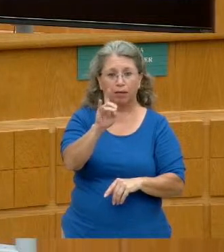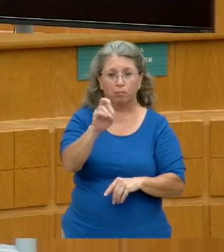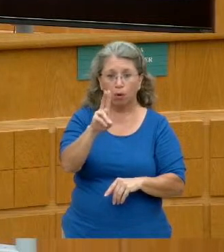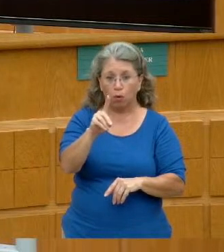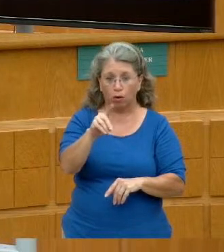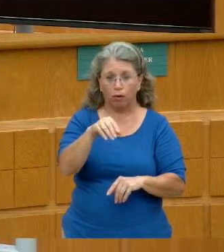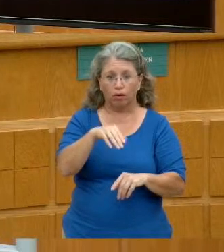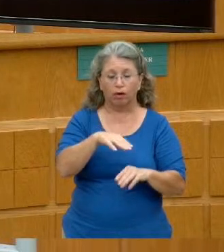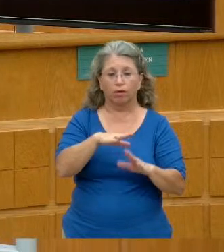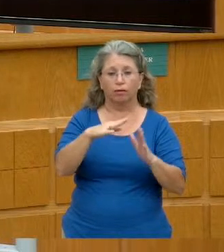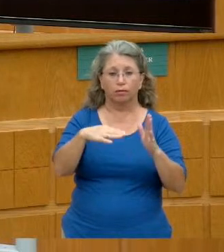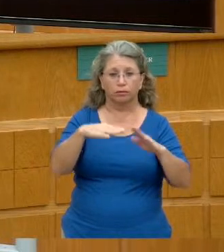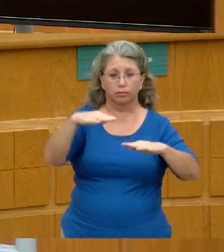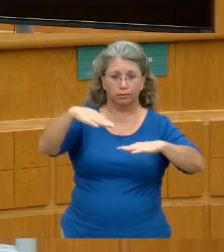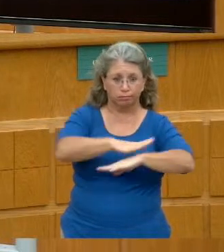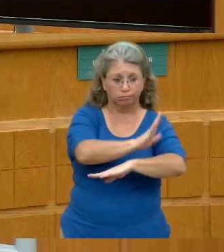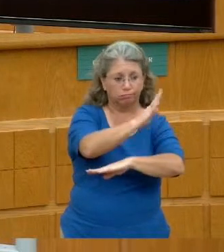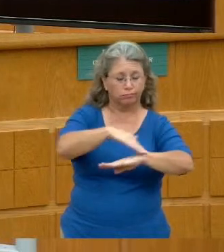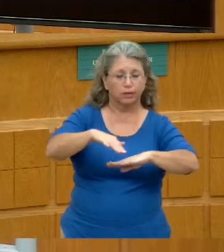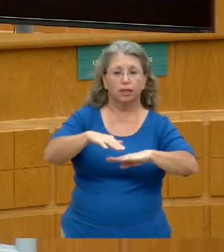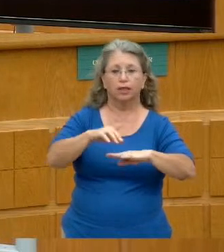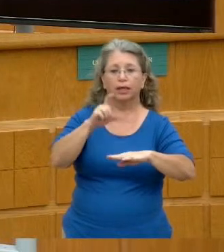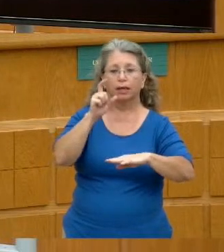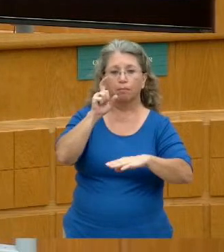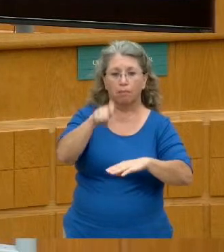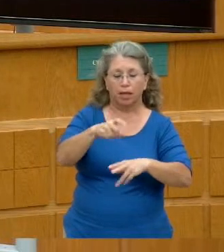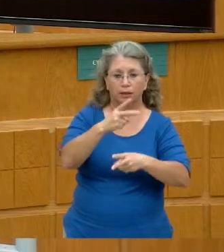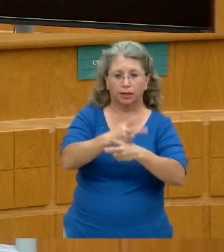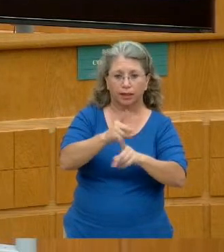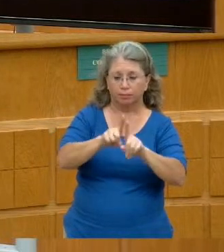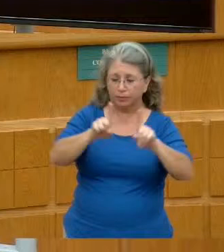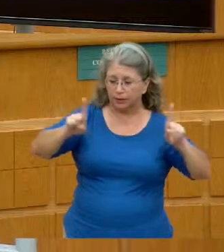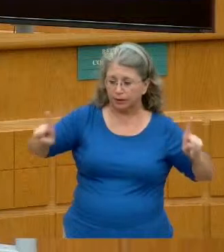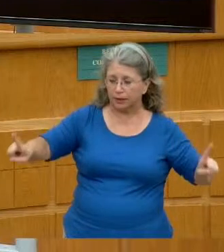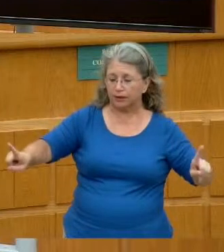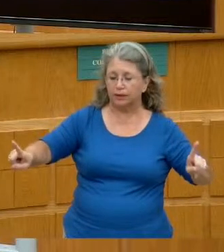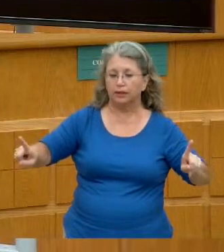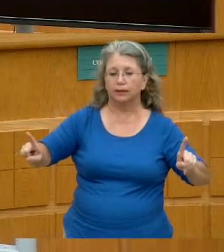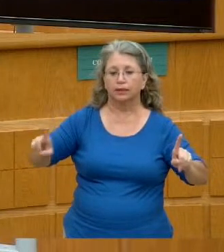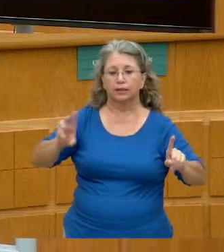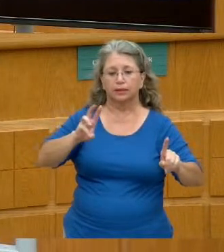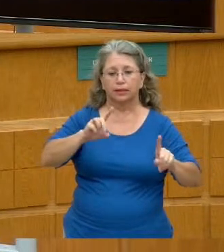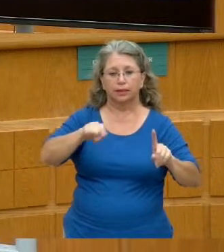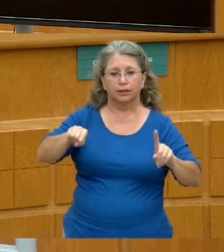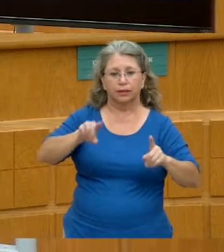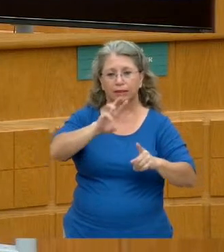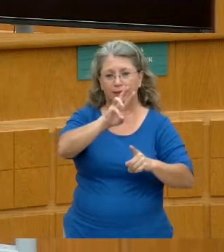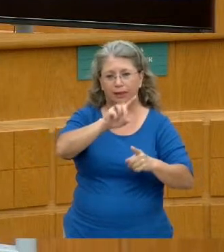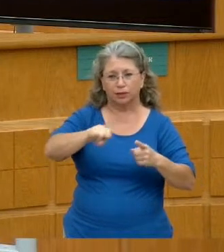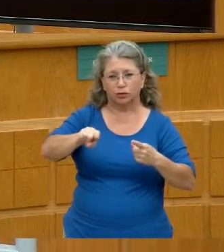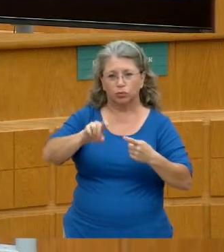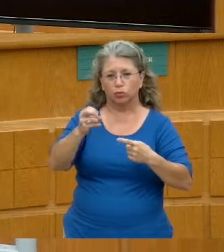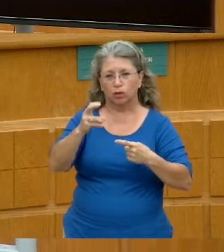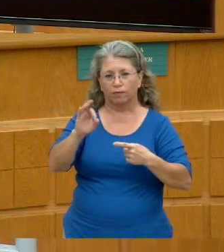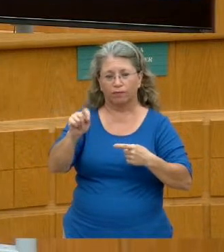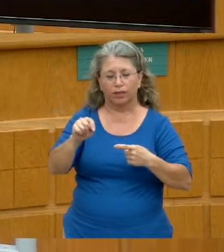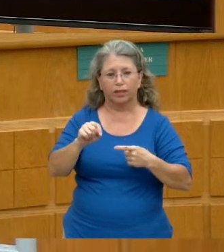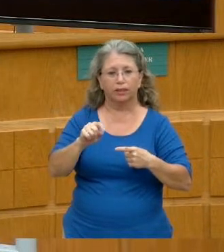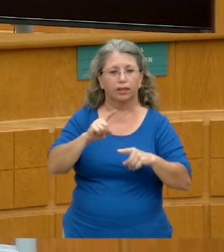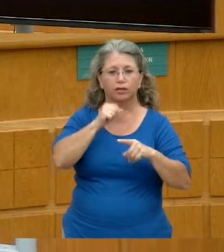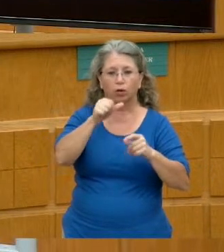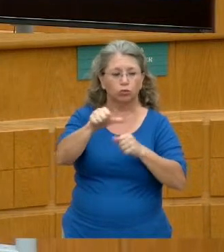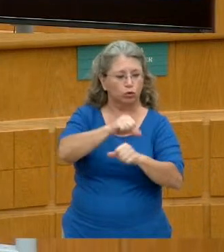distance, 6 to 12 feet. You probably should have a mask on. And you shouldn't associate with somebody that you don't know if you're